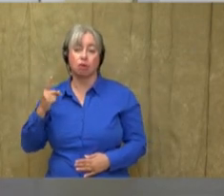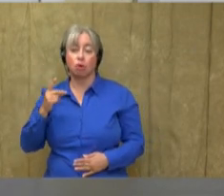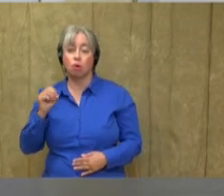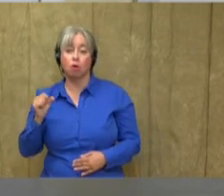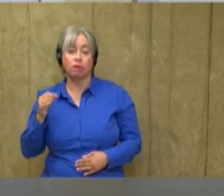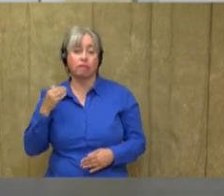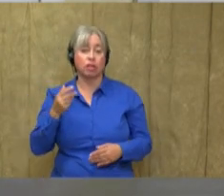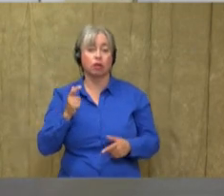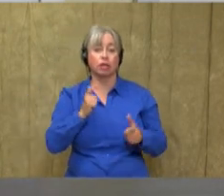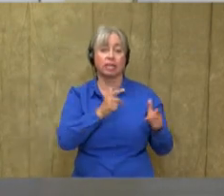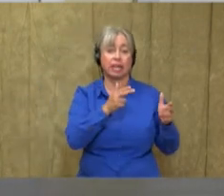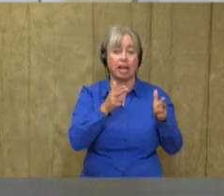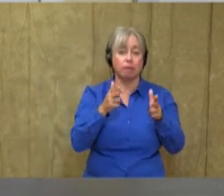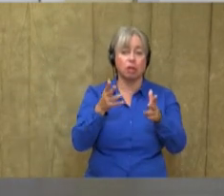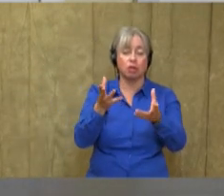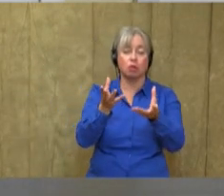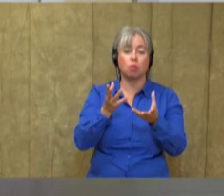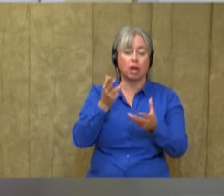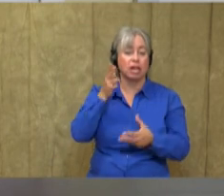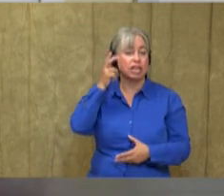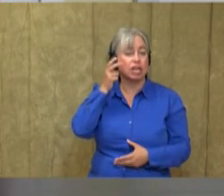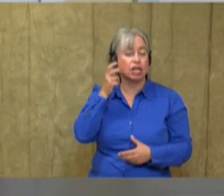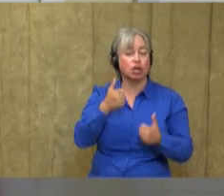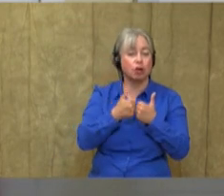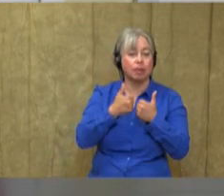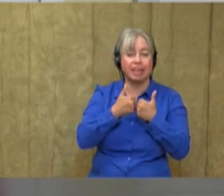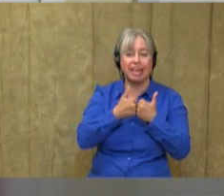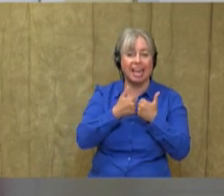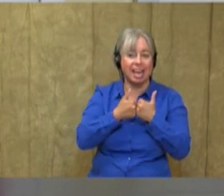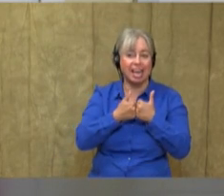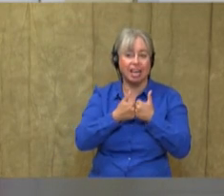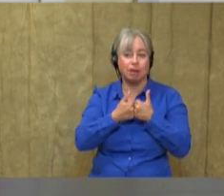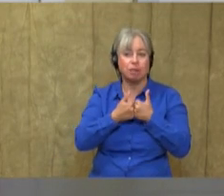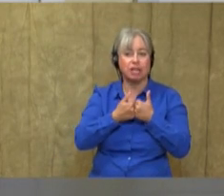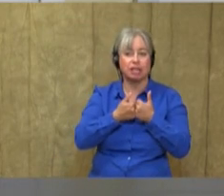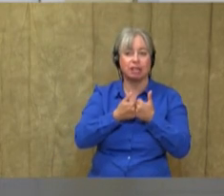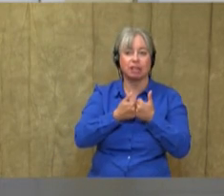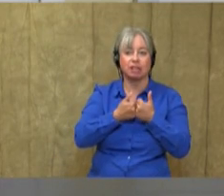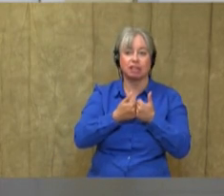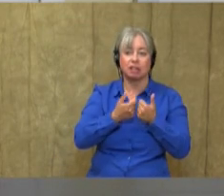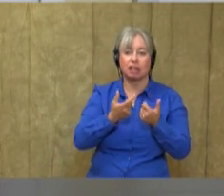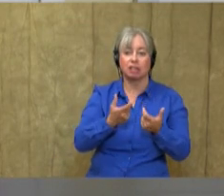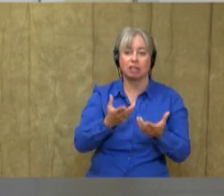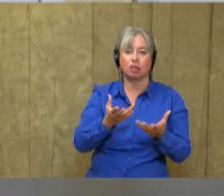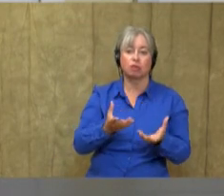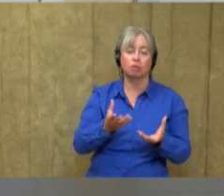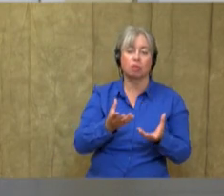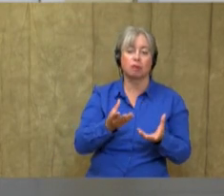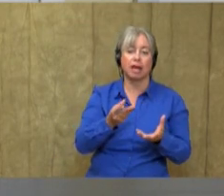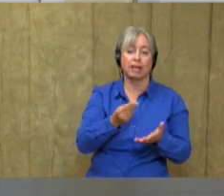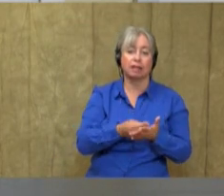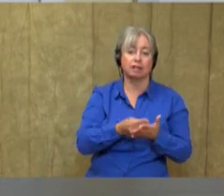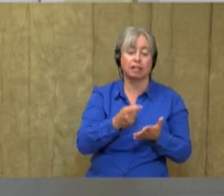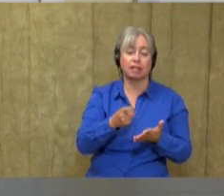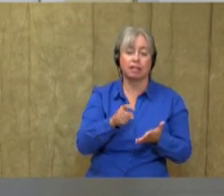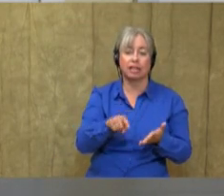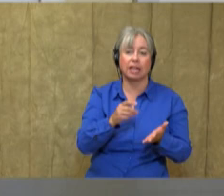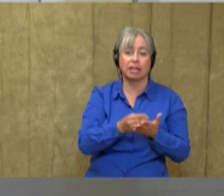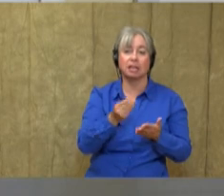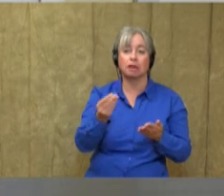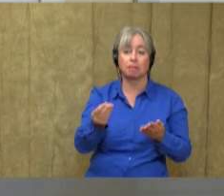and you want to just hear your game, but you don't want to hear everybody in your household around you, you might invest in some really good sound canceling